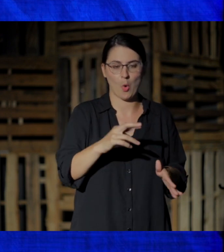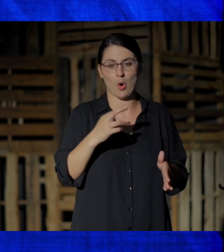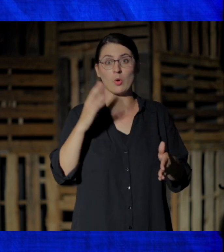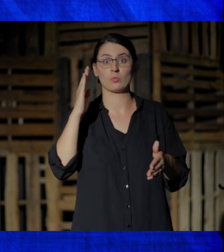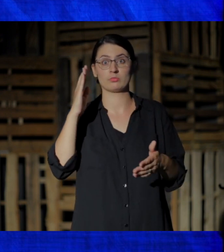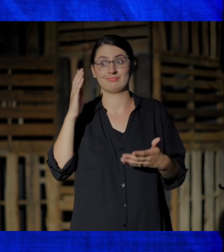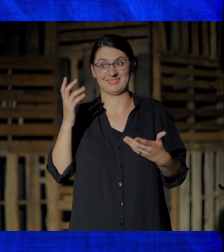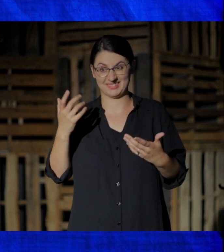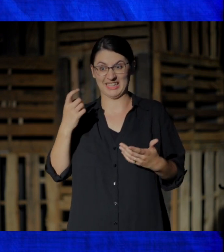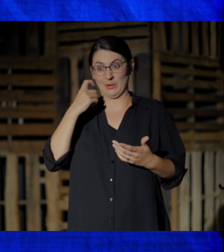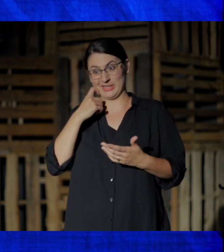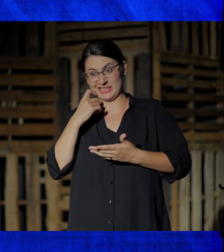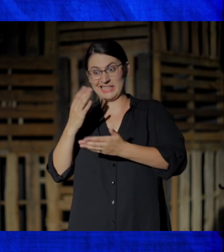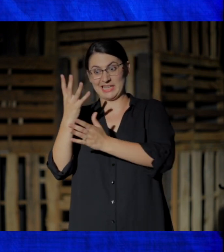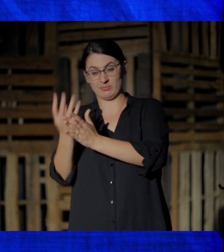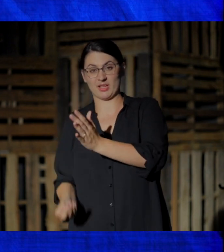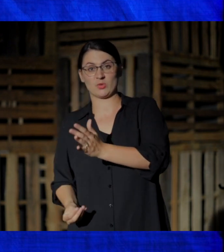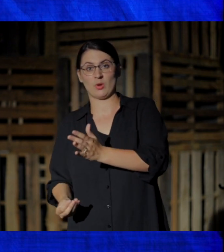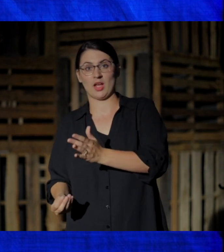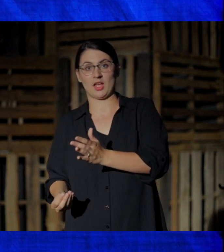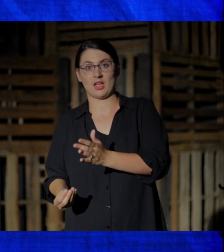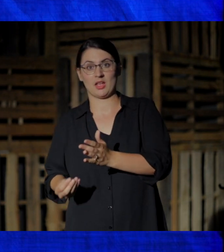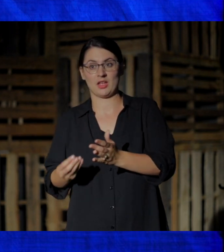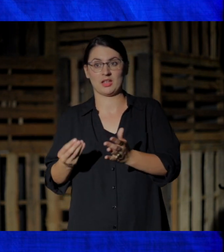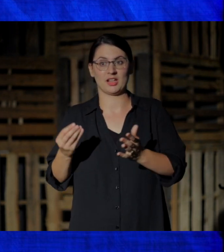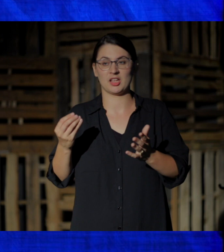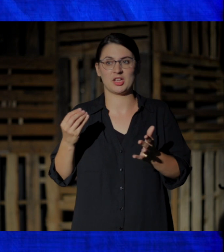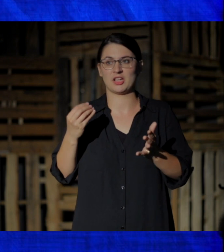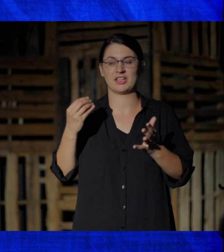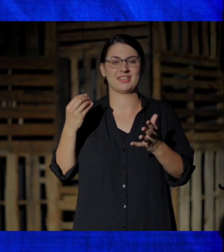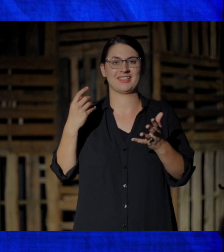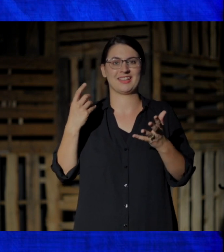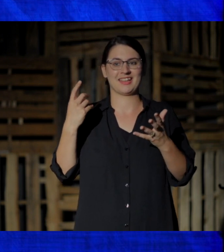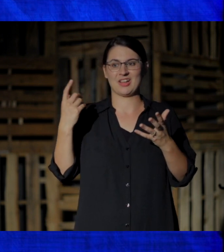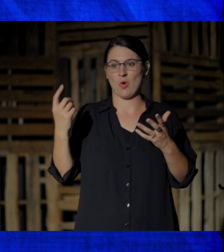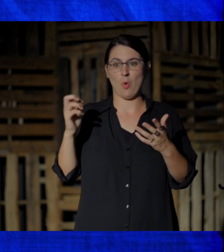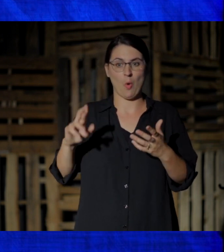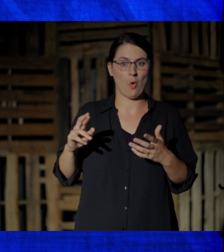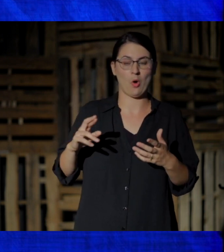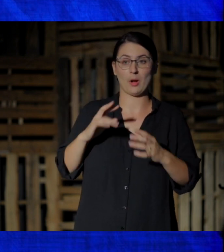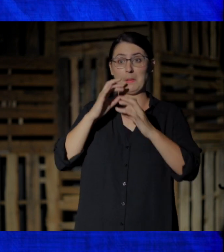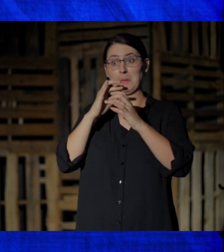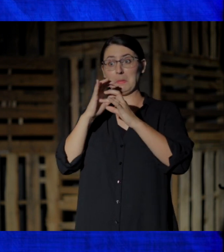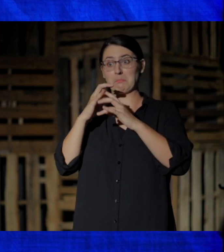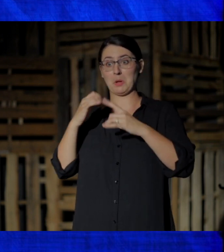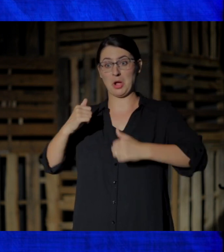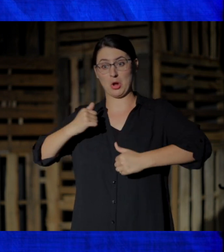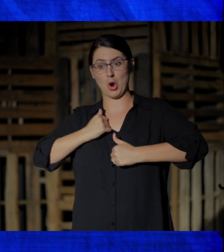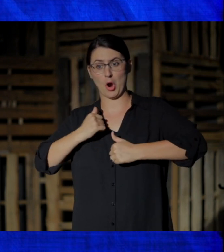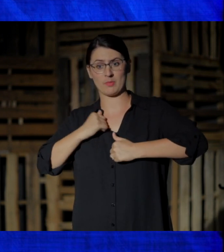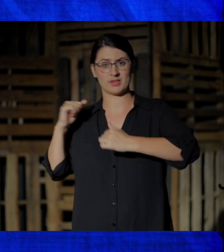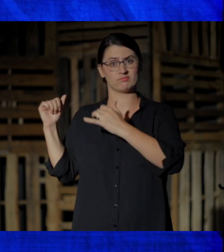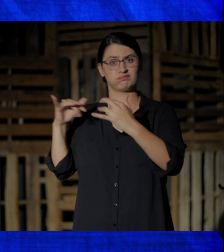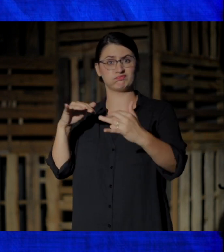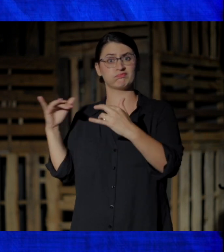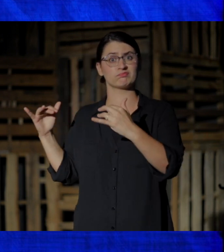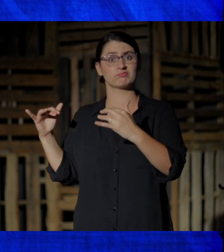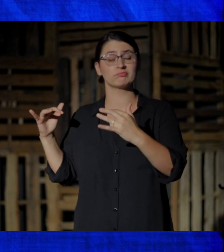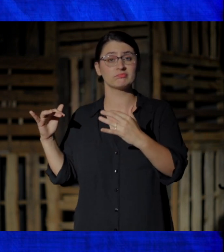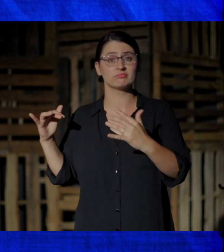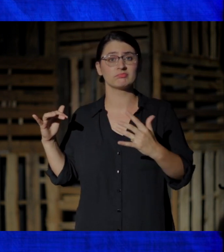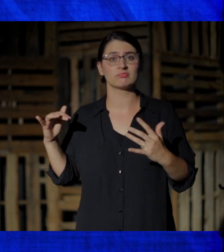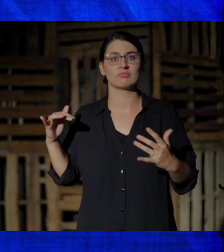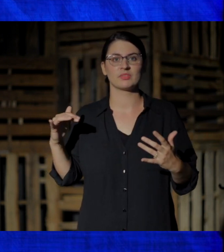better run because y'all about to die. It was always associated with somebody's about to die. Now, in the Old Testament, we certainly see the trumpet of God.